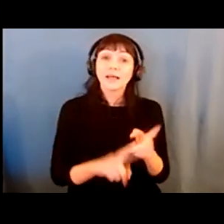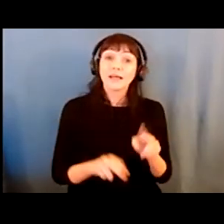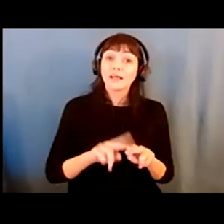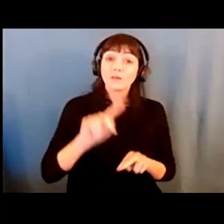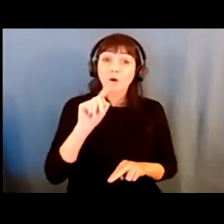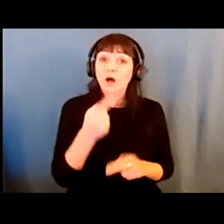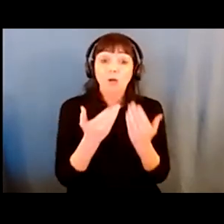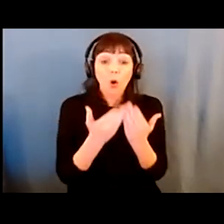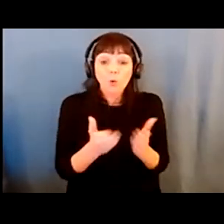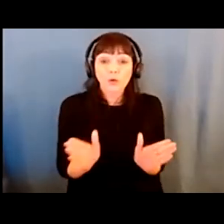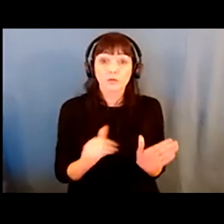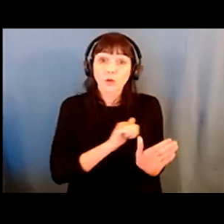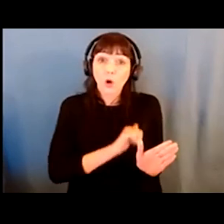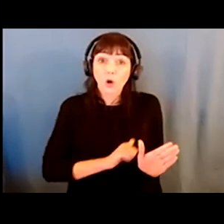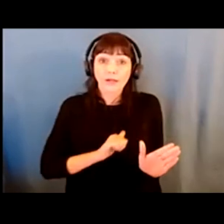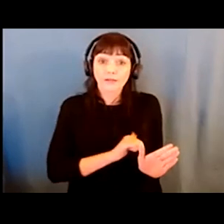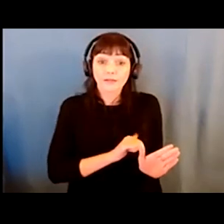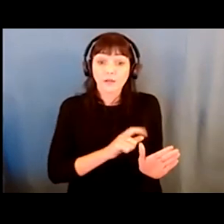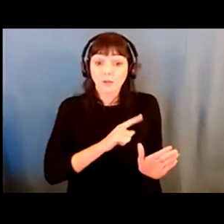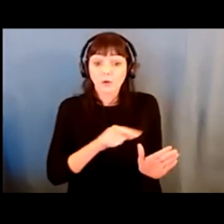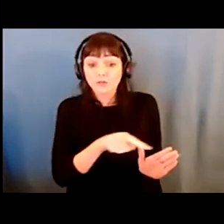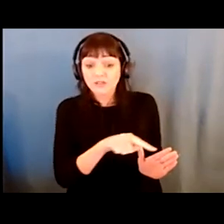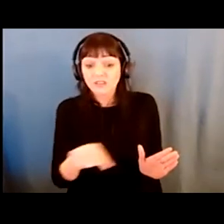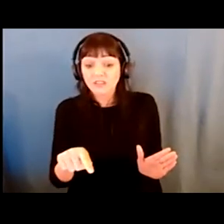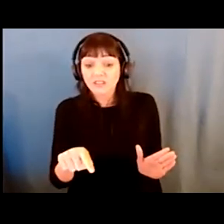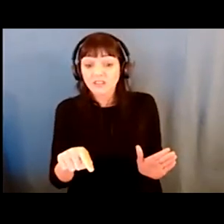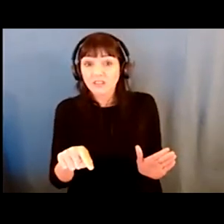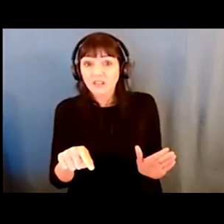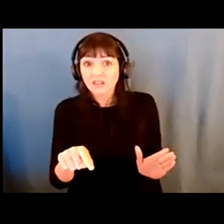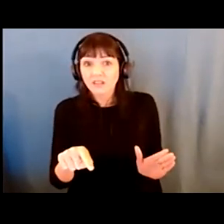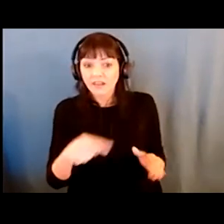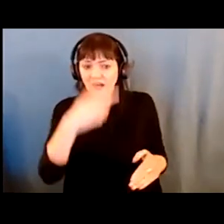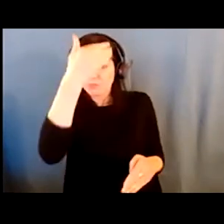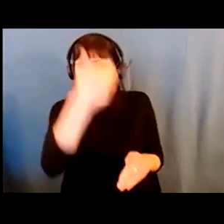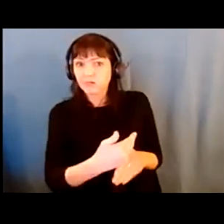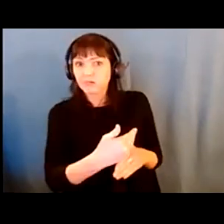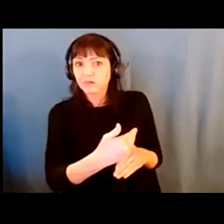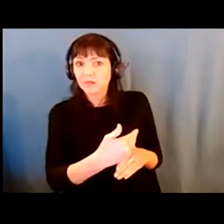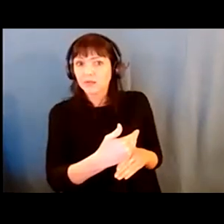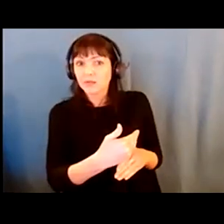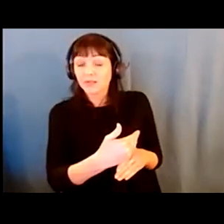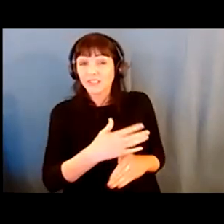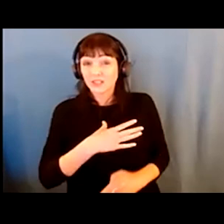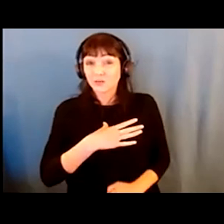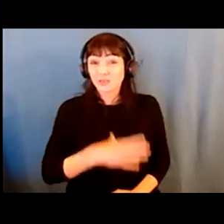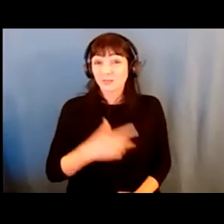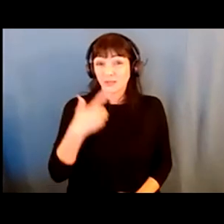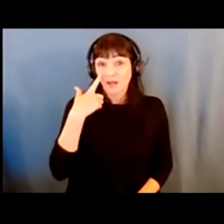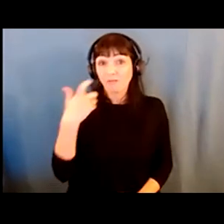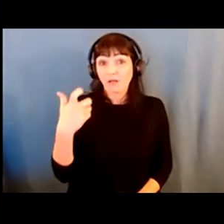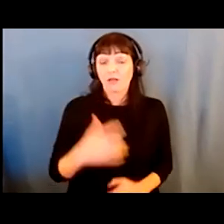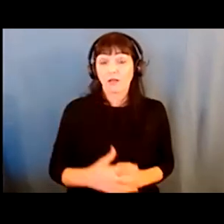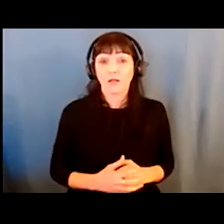because the culture is so closed down and so discriminatory, you have to be really careful, and we do need to